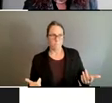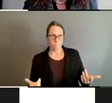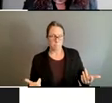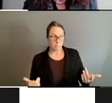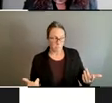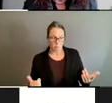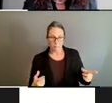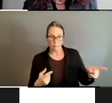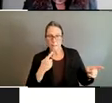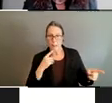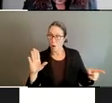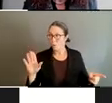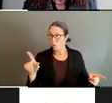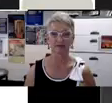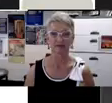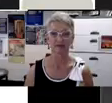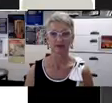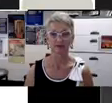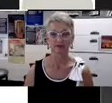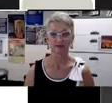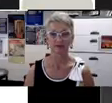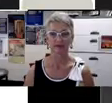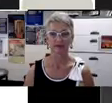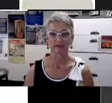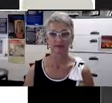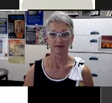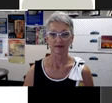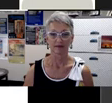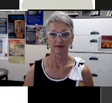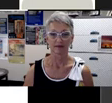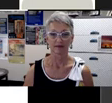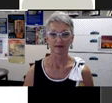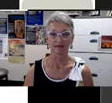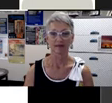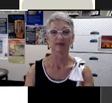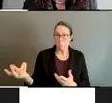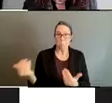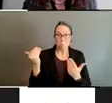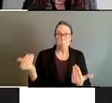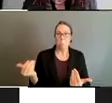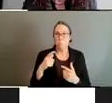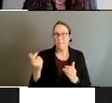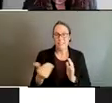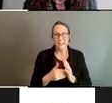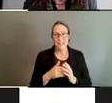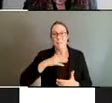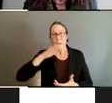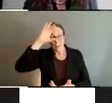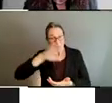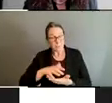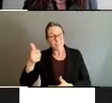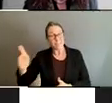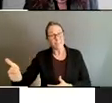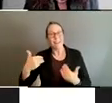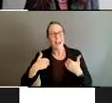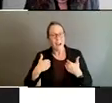And they had said, they were like, well, you could try to, you know, if you can find another hotel, you can go to it. Because again, my husband has durable medical